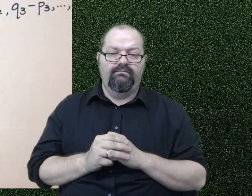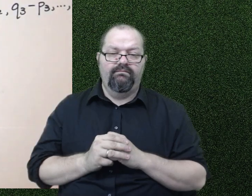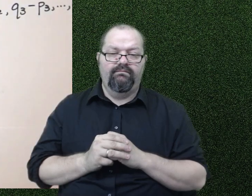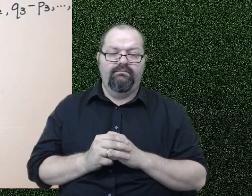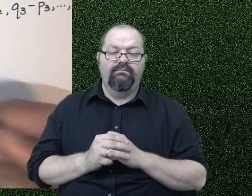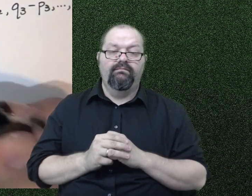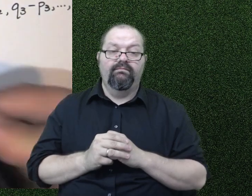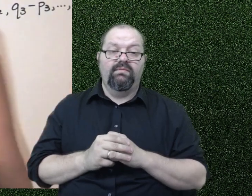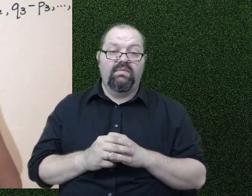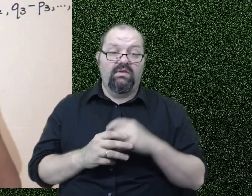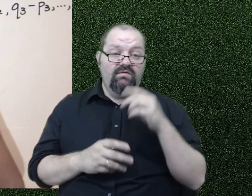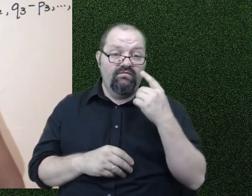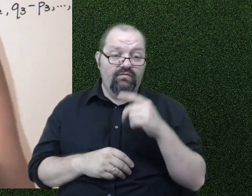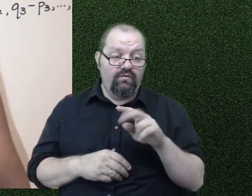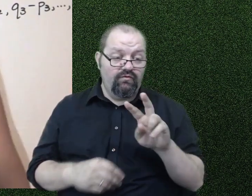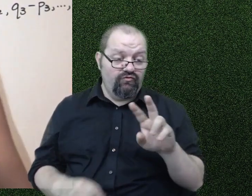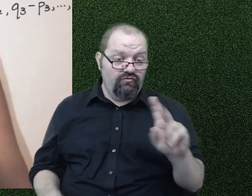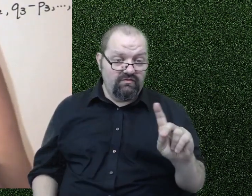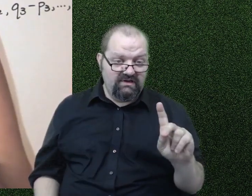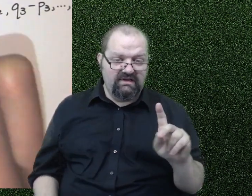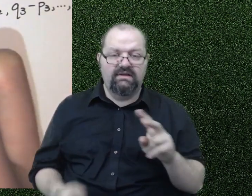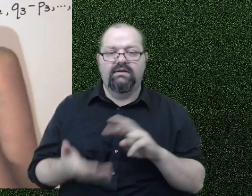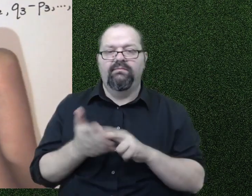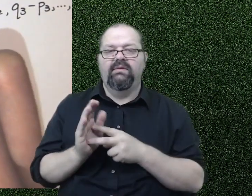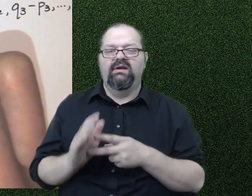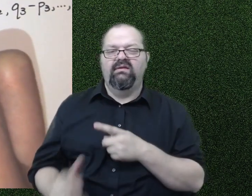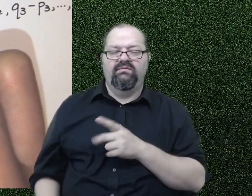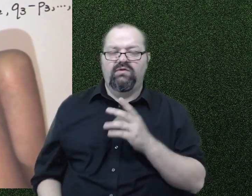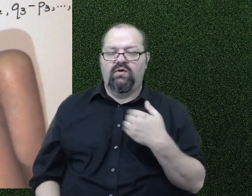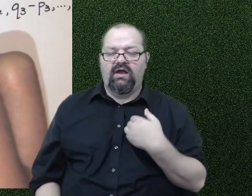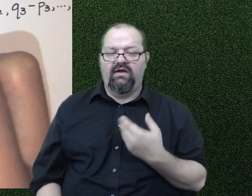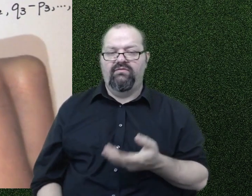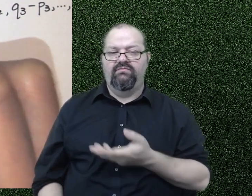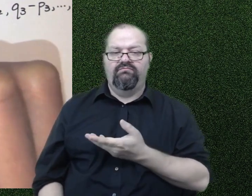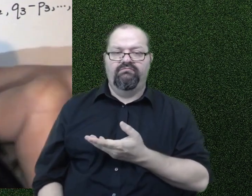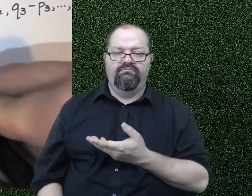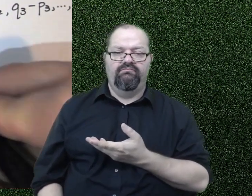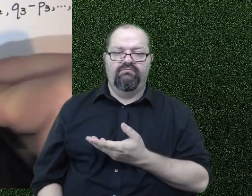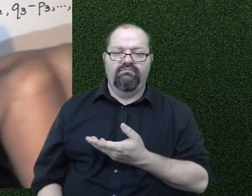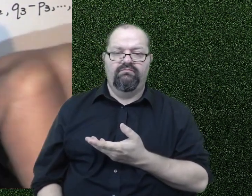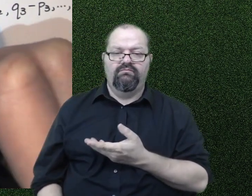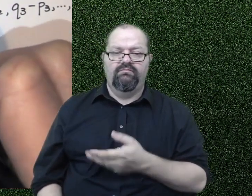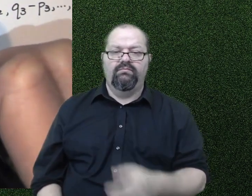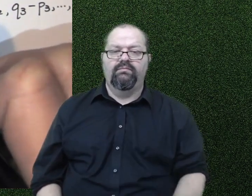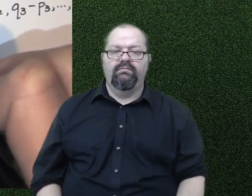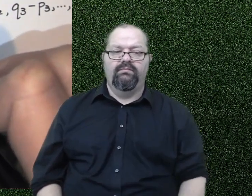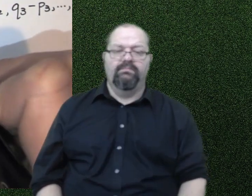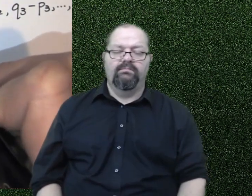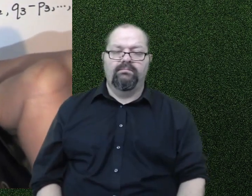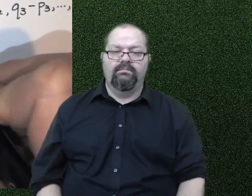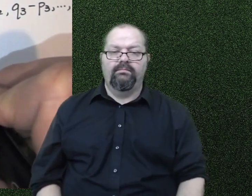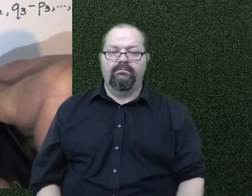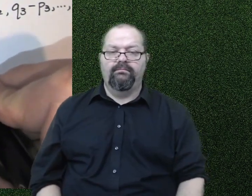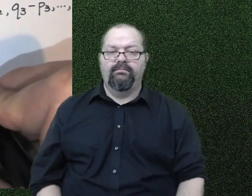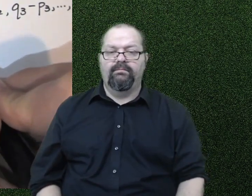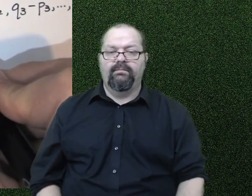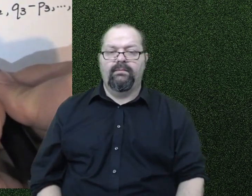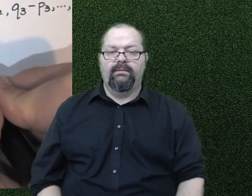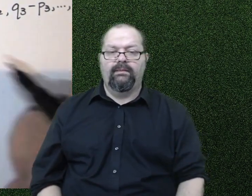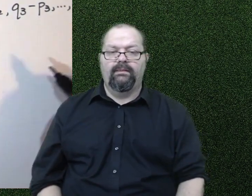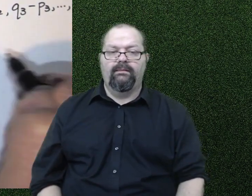in 2D, you've got U1 plus V1 and U2 plus